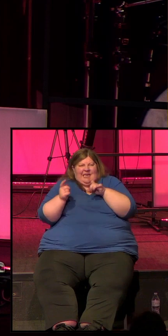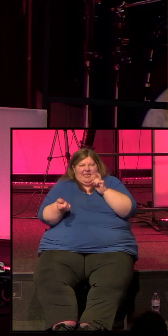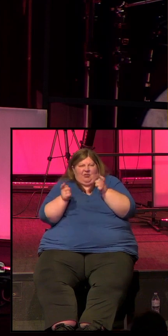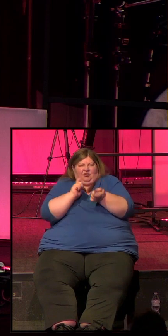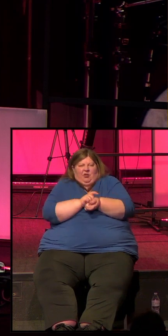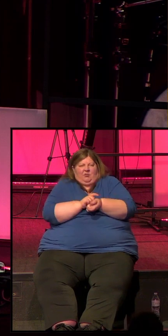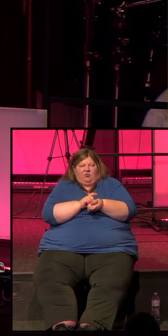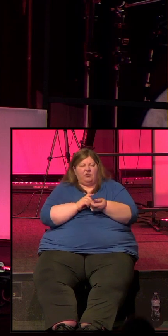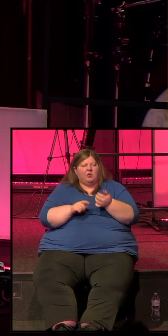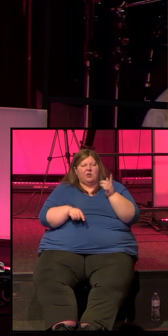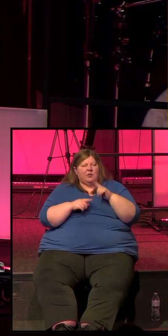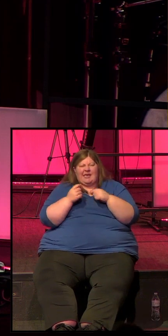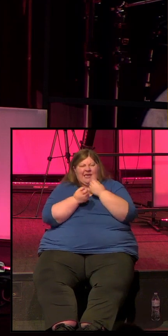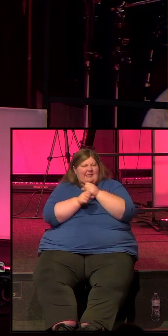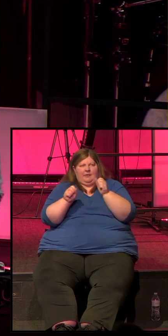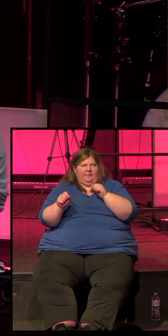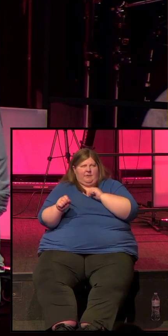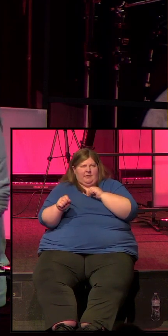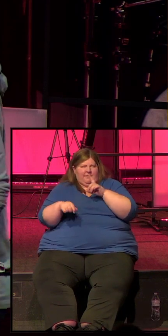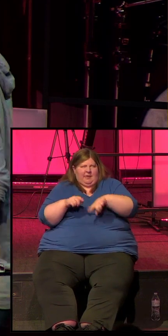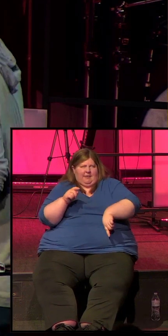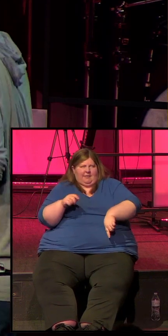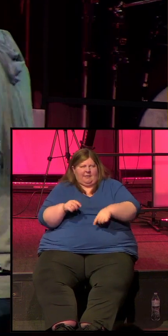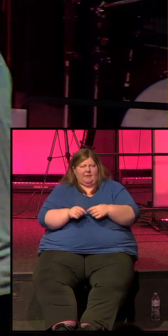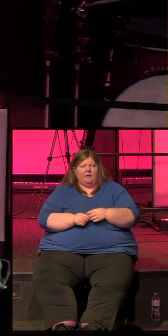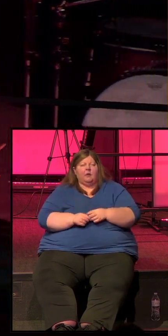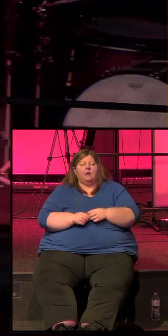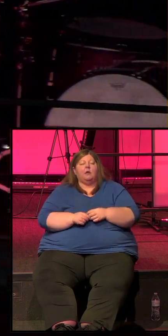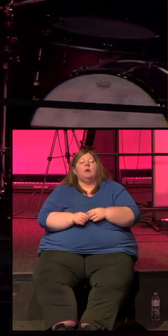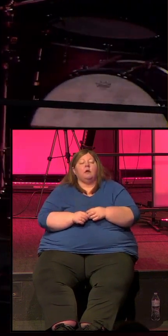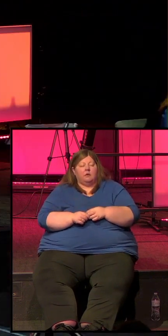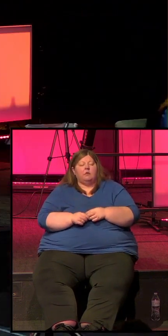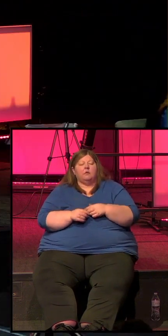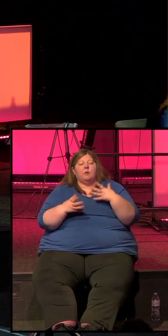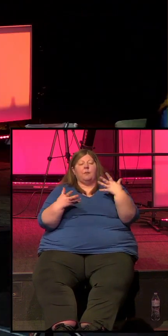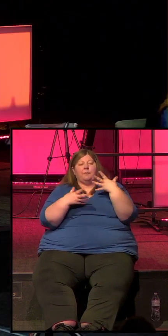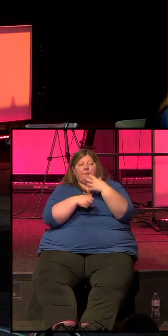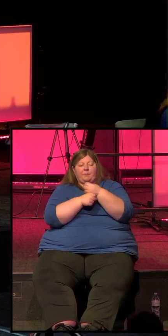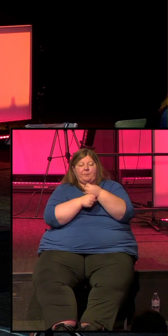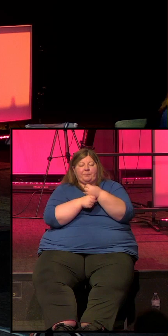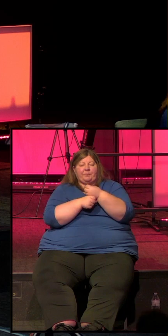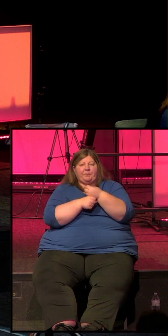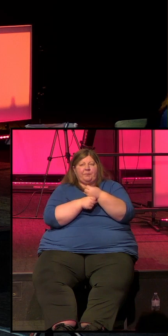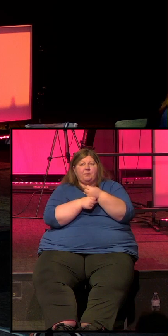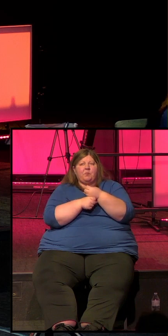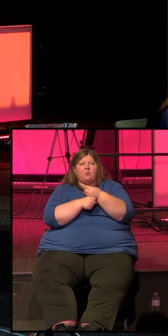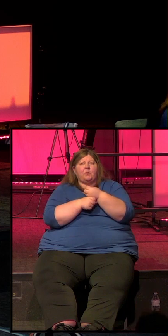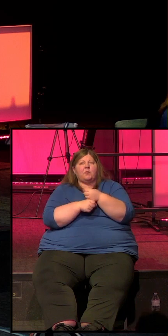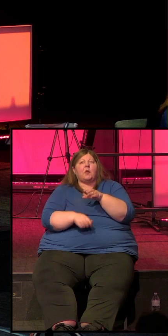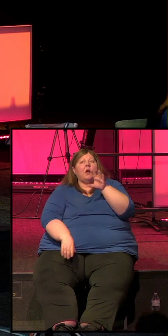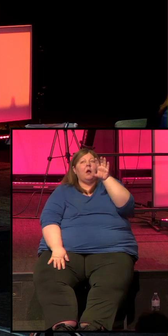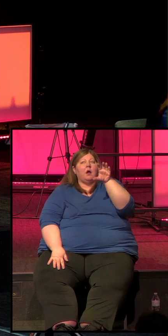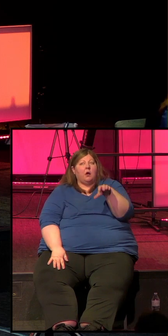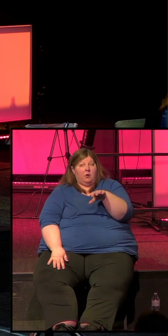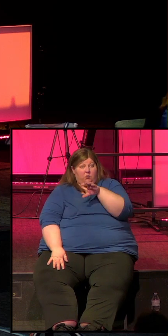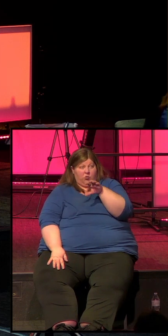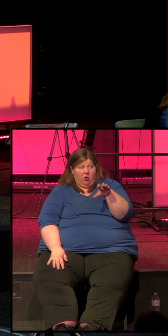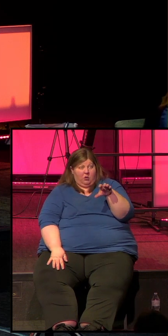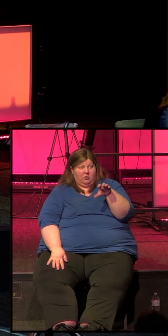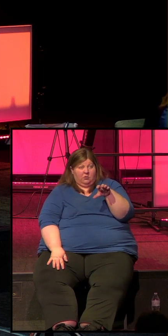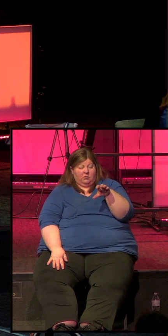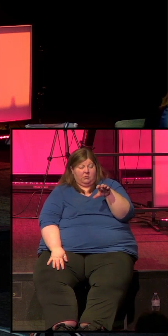to save ourselves. Here's what Paul is trying to say, if we summarize it this way. The cross is a rescue